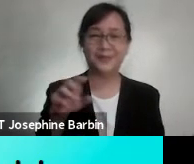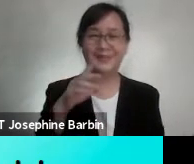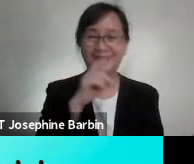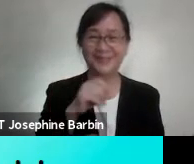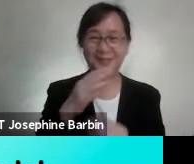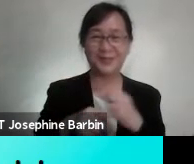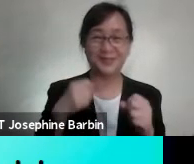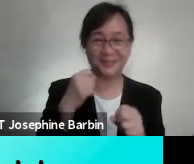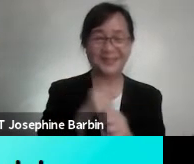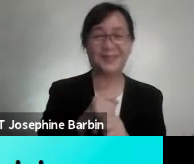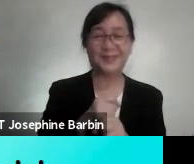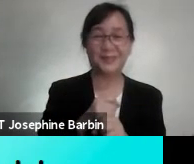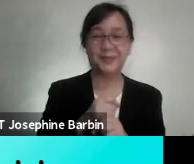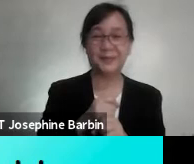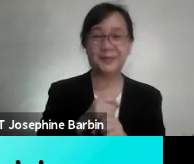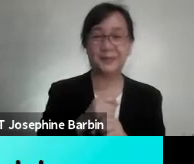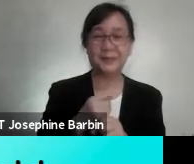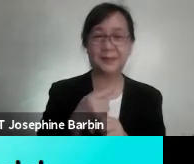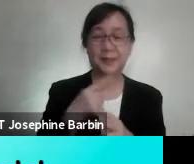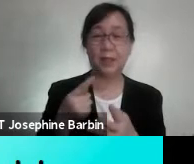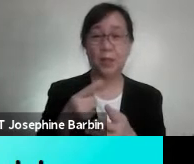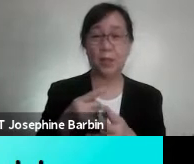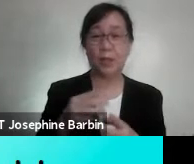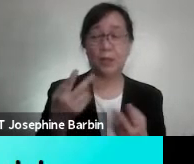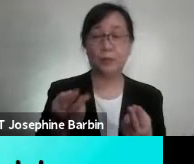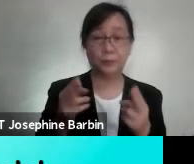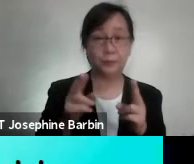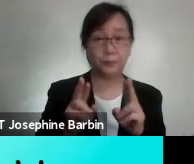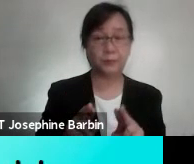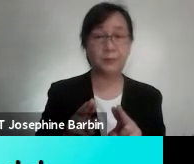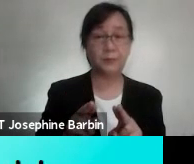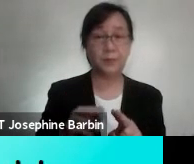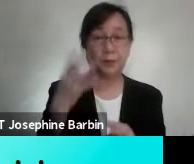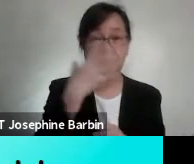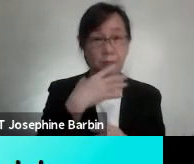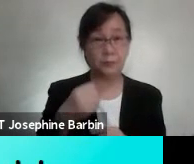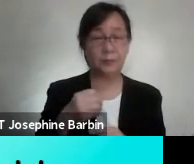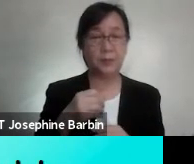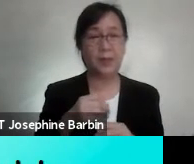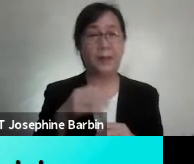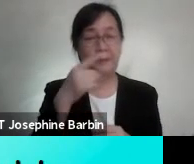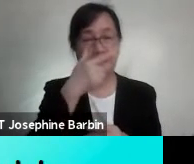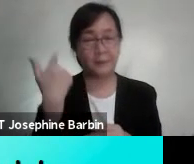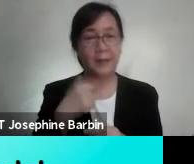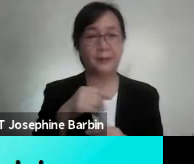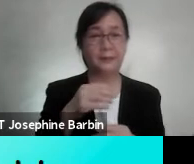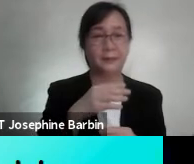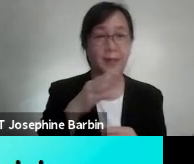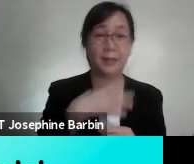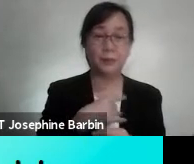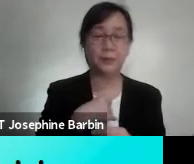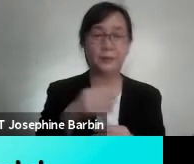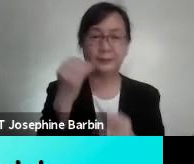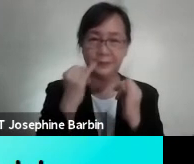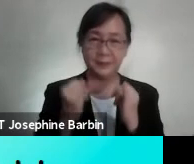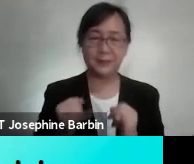who reflected on the findings of the consultation and produced the beautiful black and white images that feature both in the report and